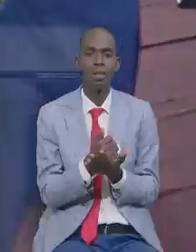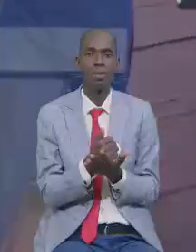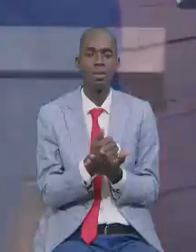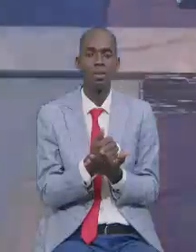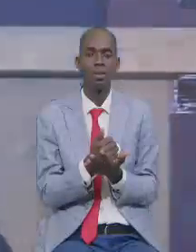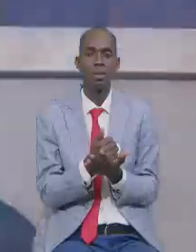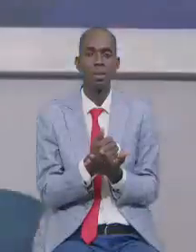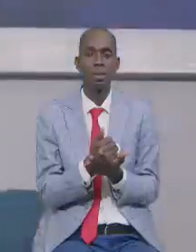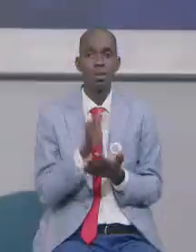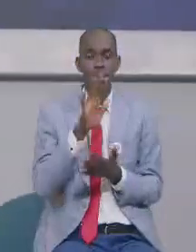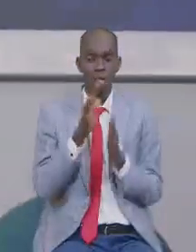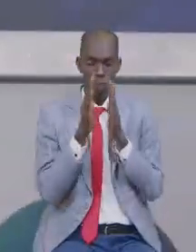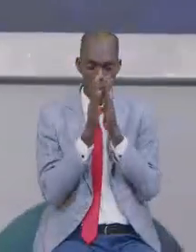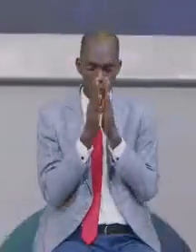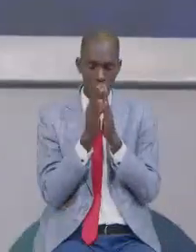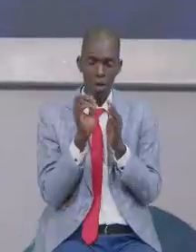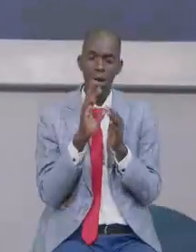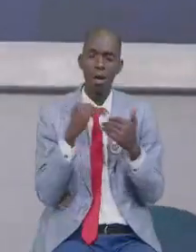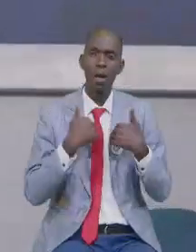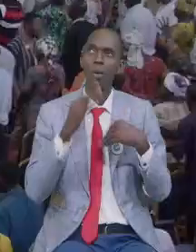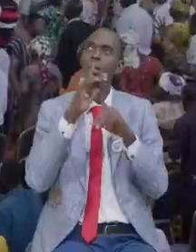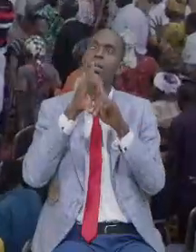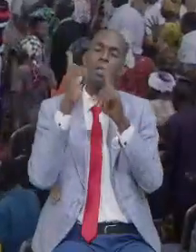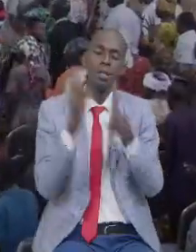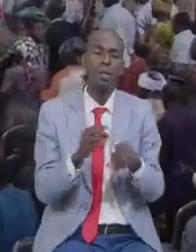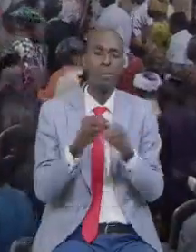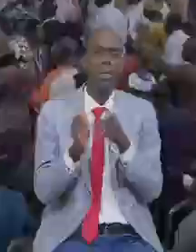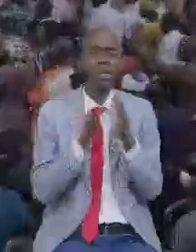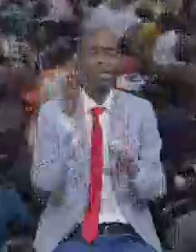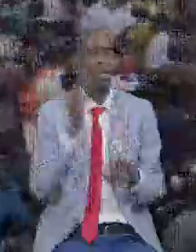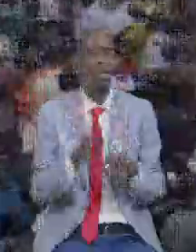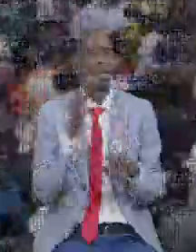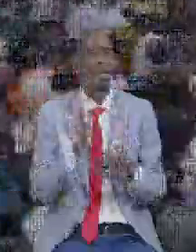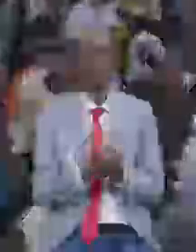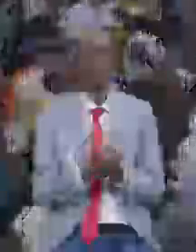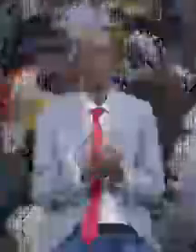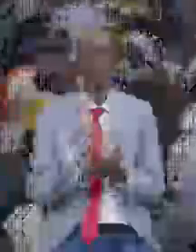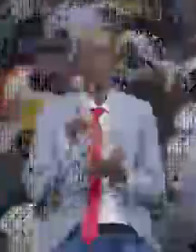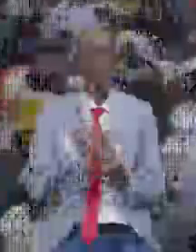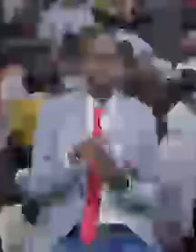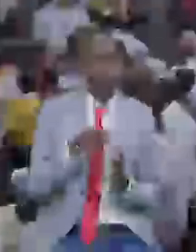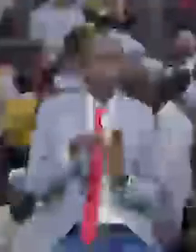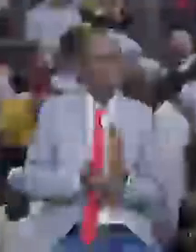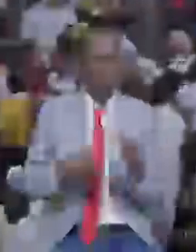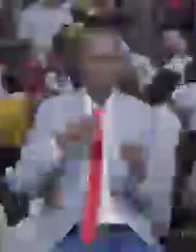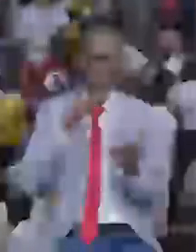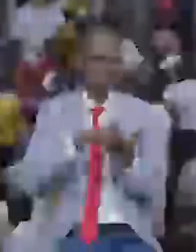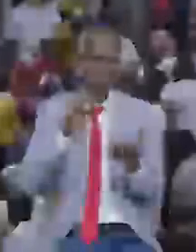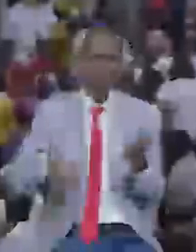Your prayers have been answered. Your weakness has been taken